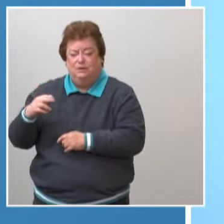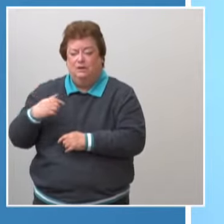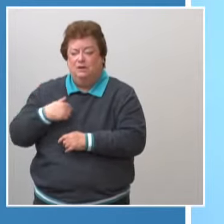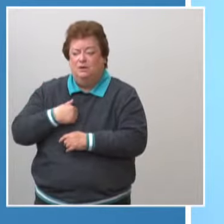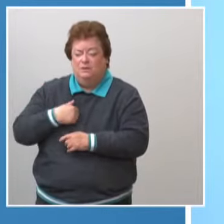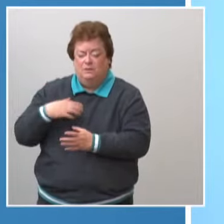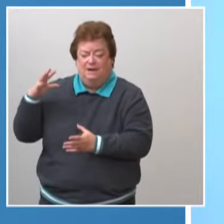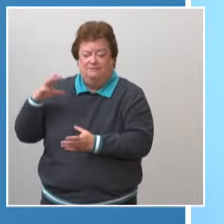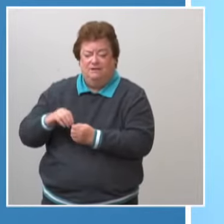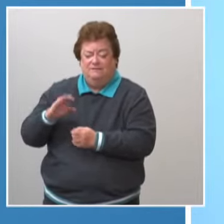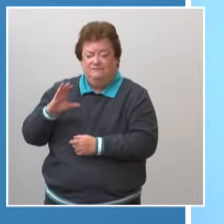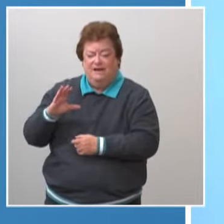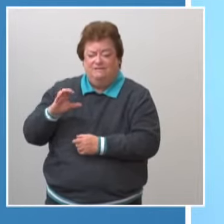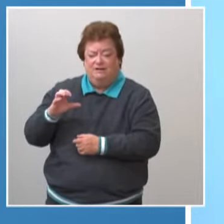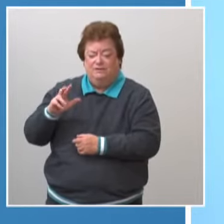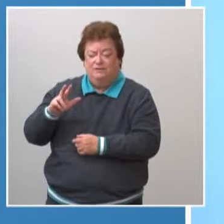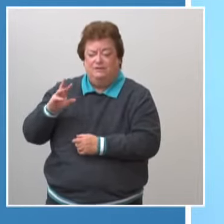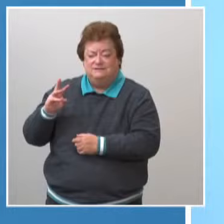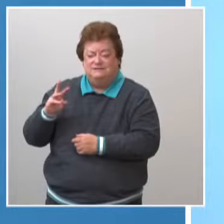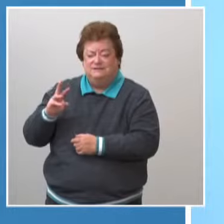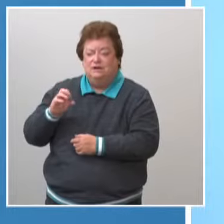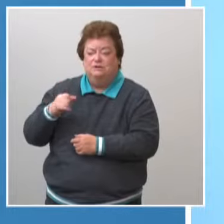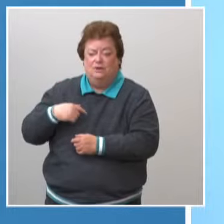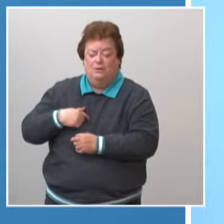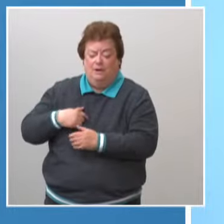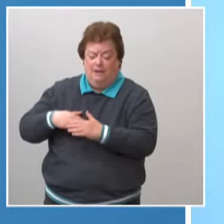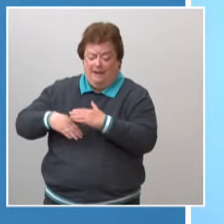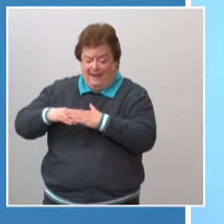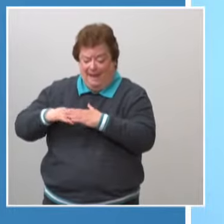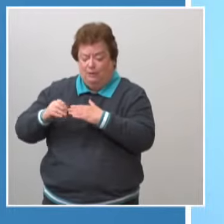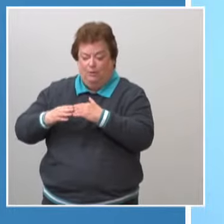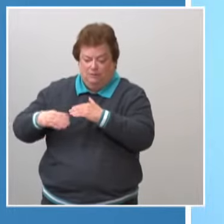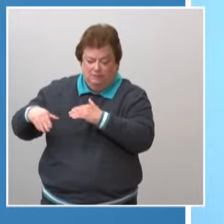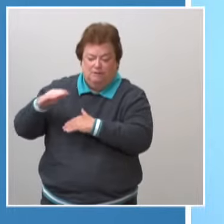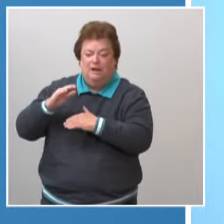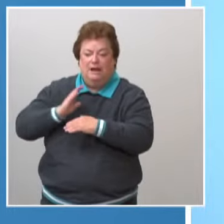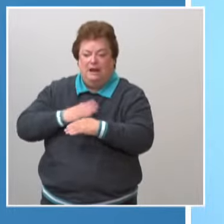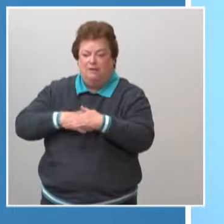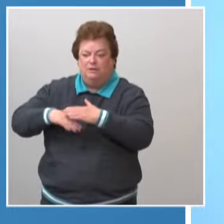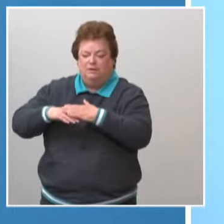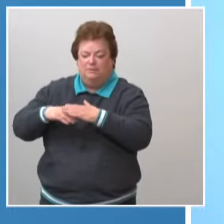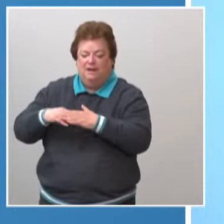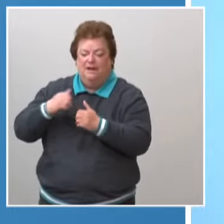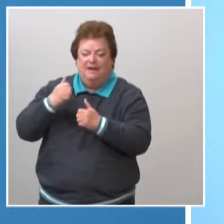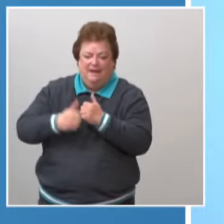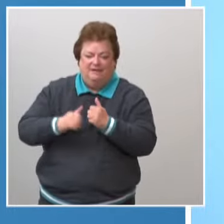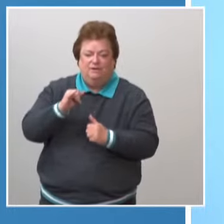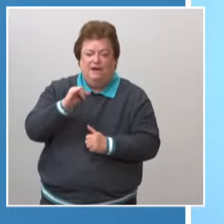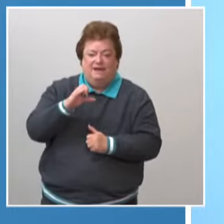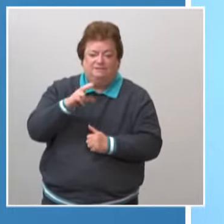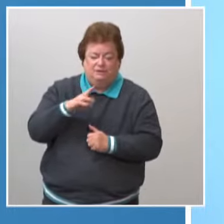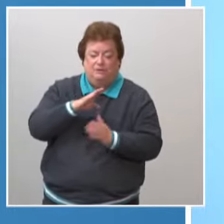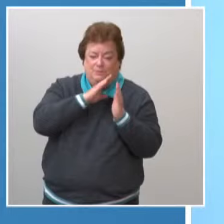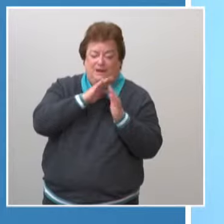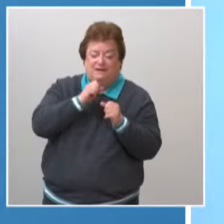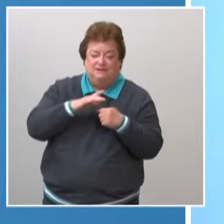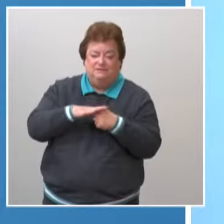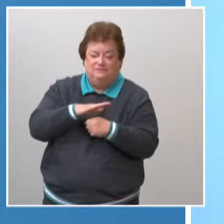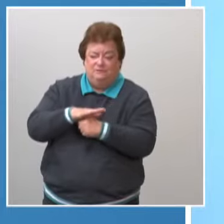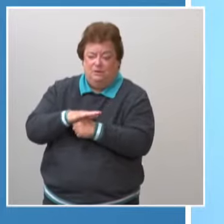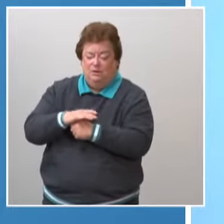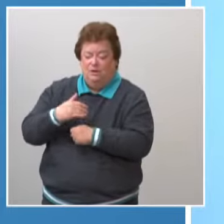of 536, so at and exceeding capacity. Every ICU bed is full this morning. 10